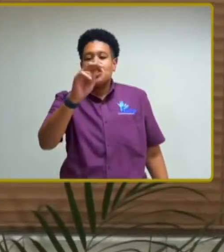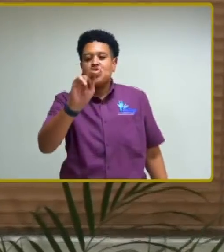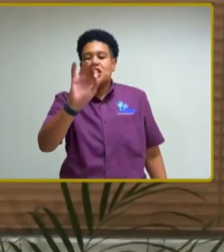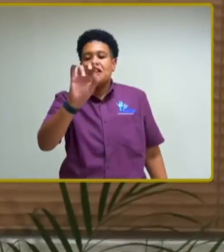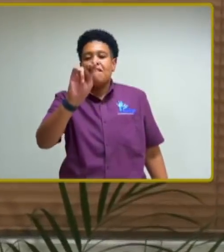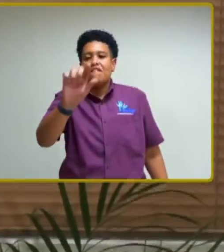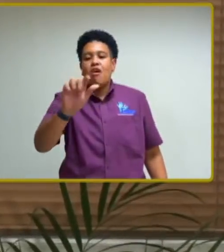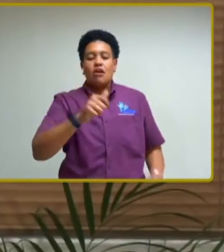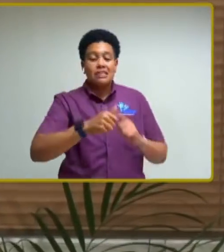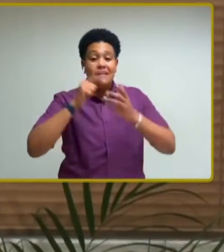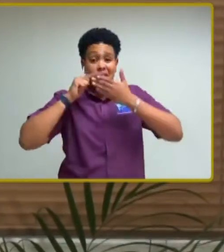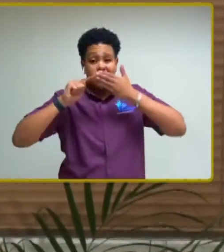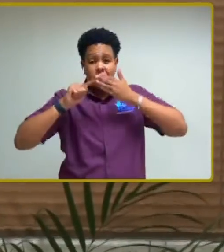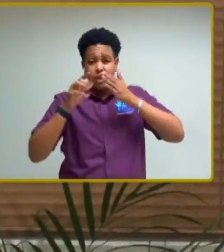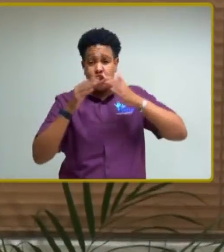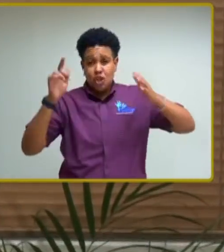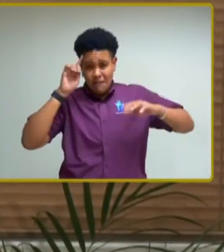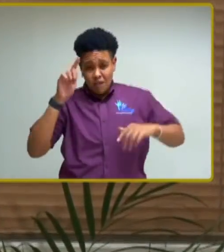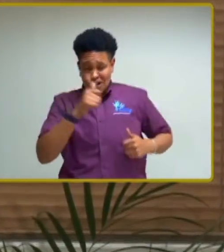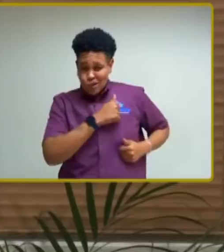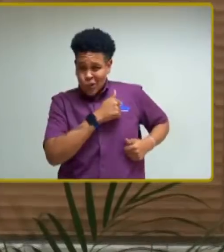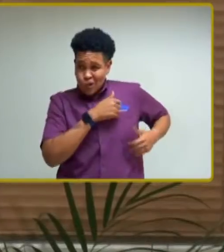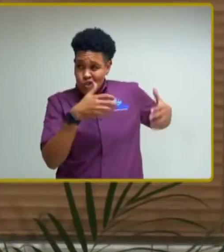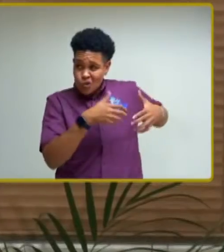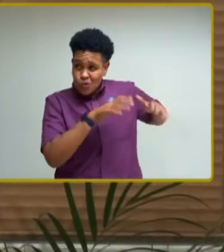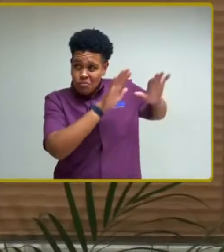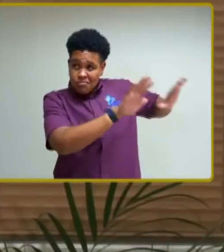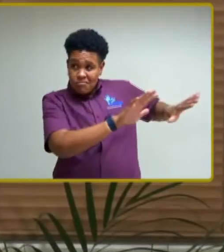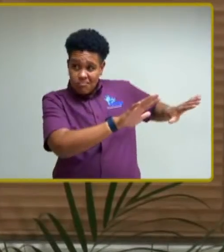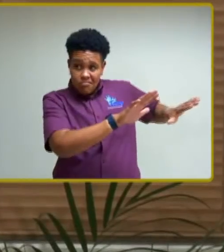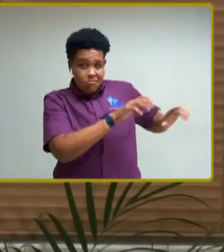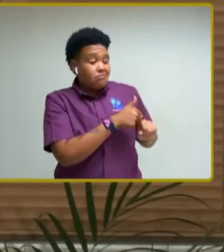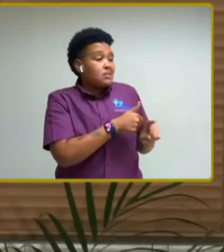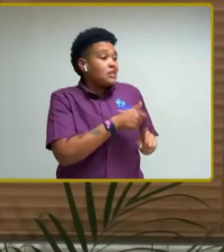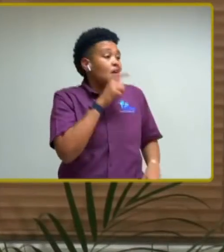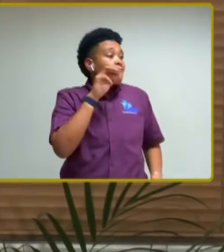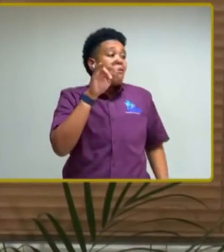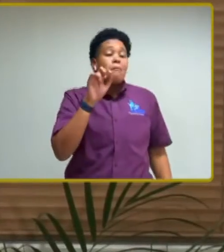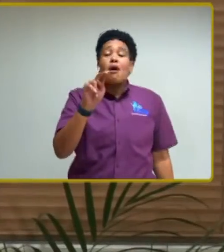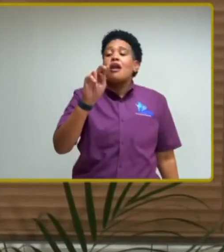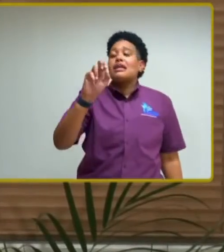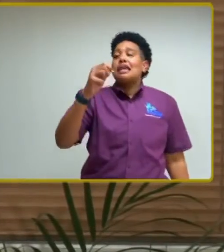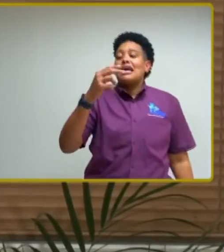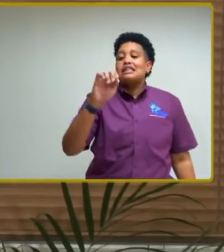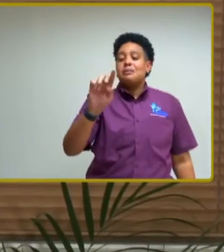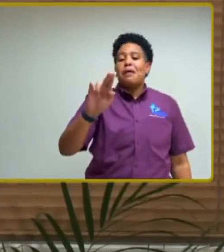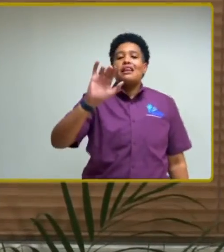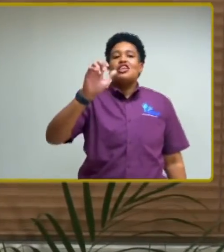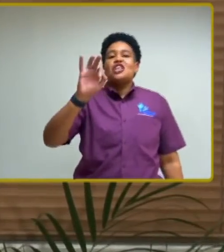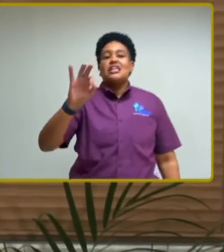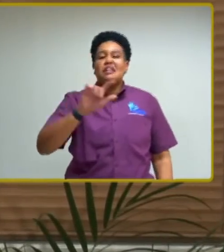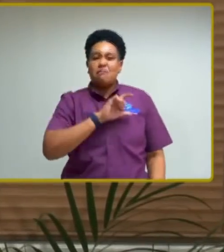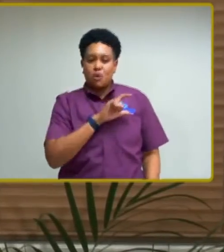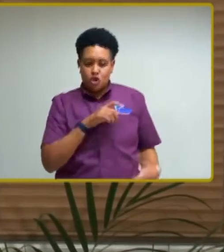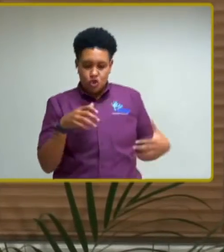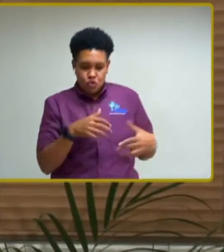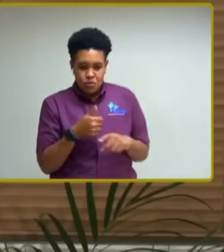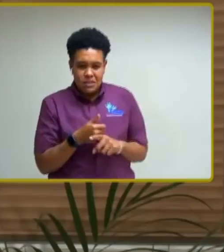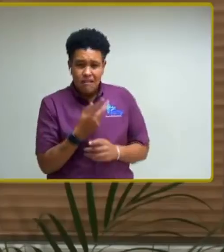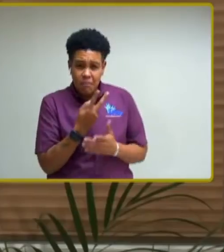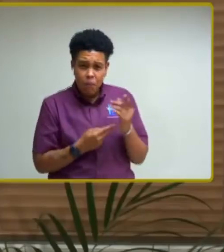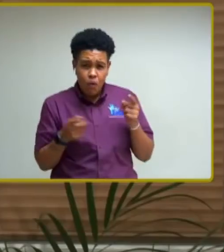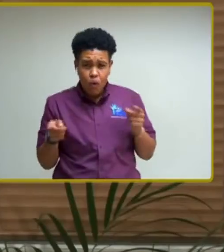of the Jamaica Defence Force, and of course, Senior Superintendent Marlon Nesbeth of the JCF. Both